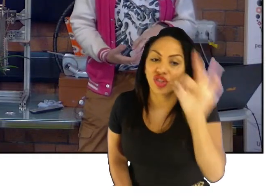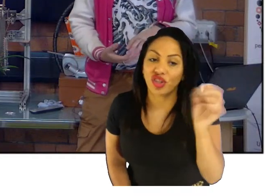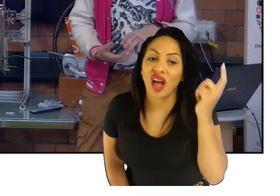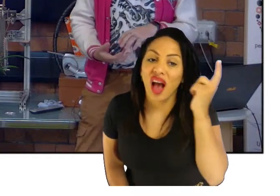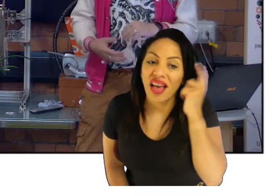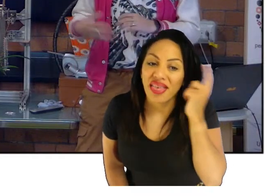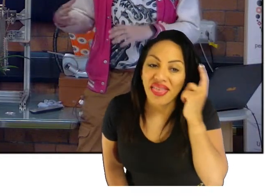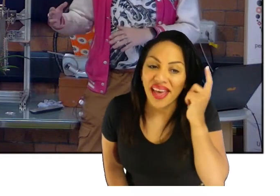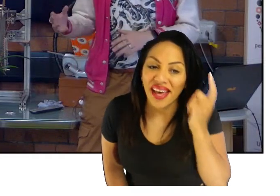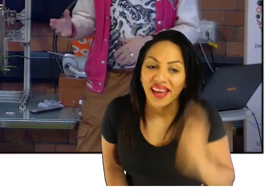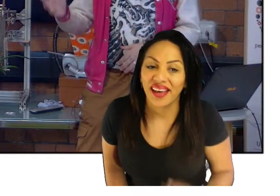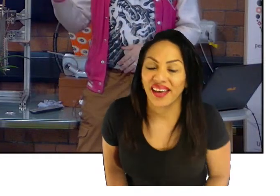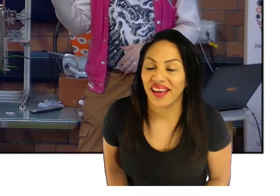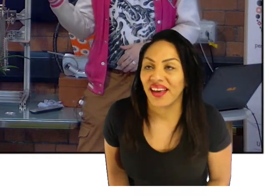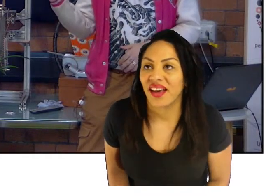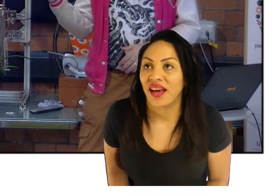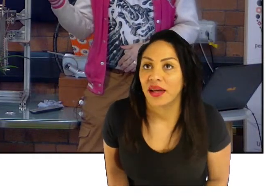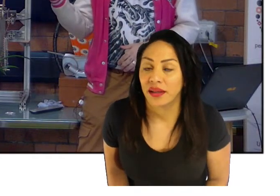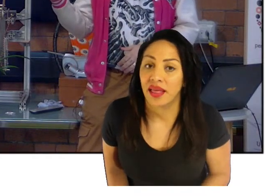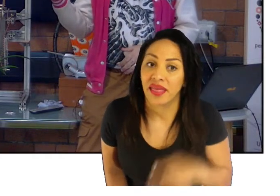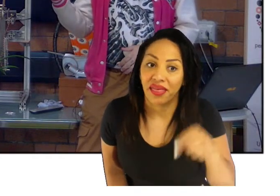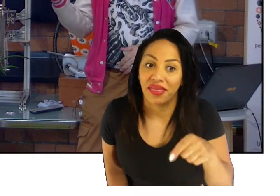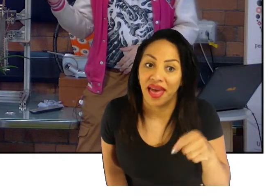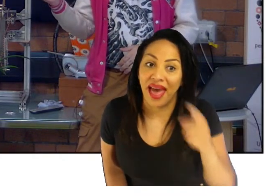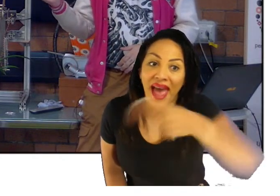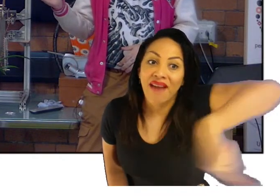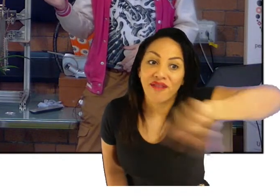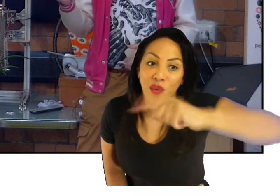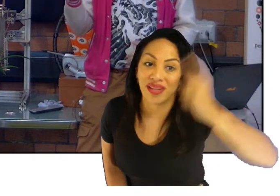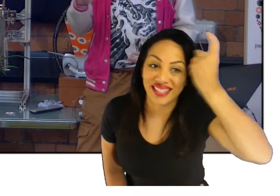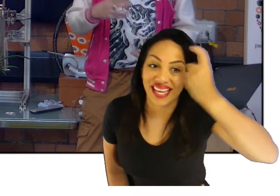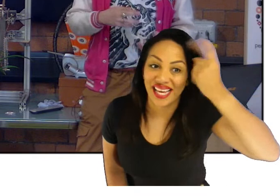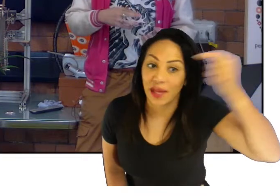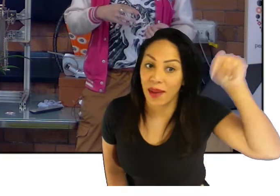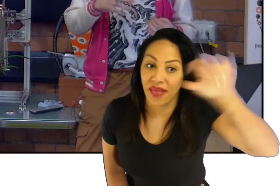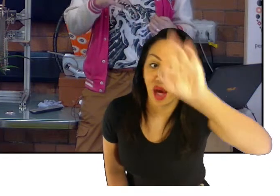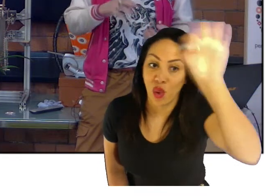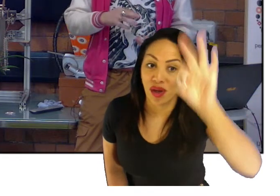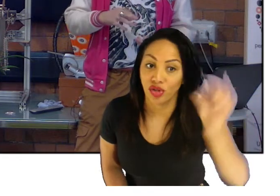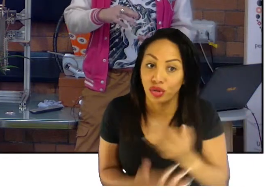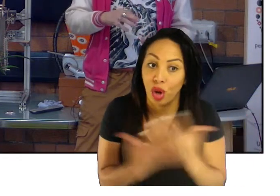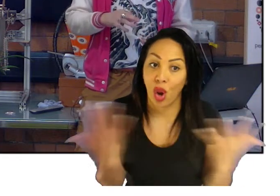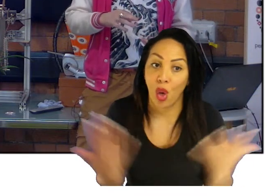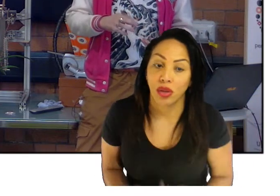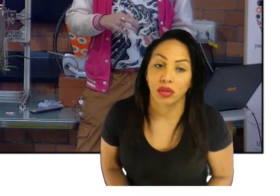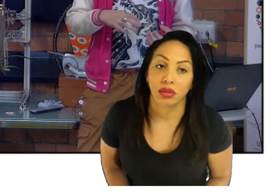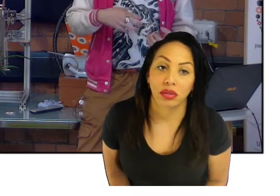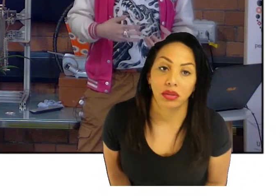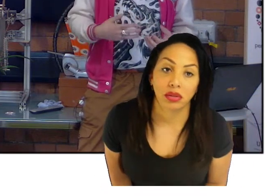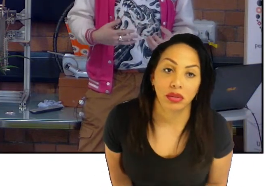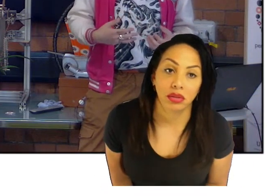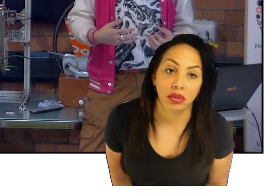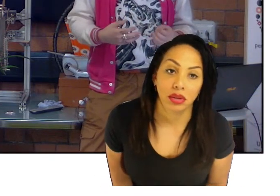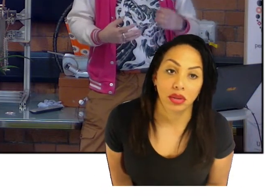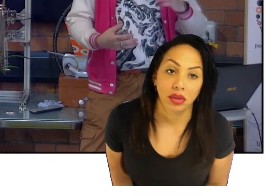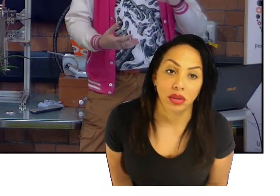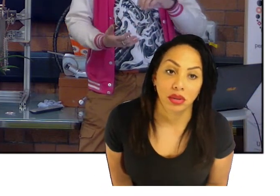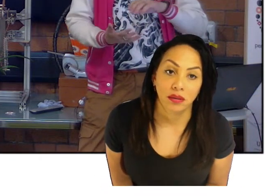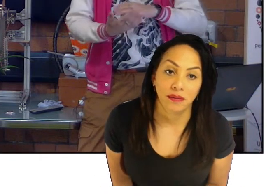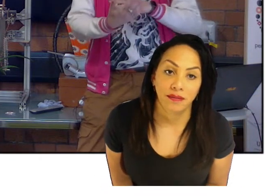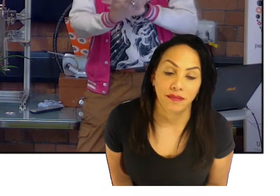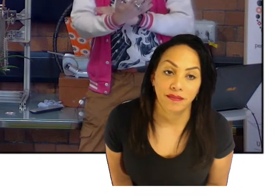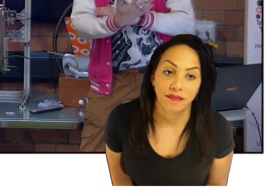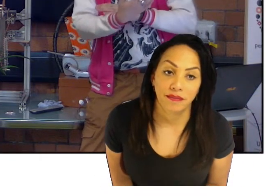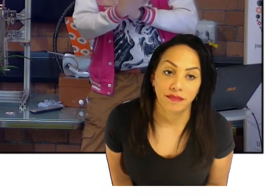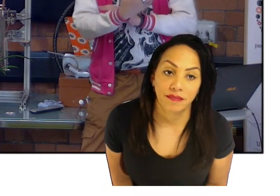One thing when I do work with an organization in this capacity is I do try and start the conversations